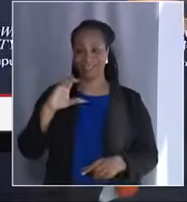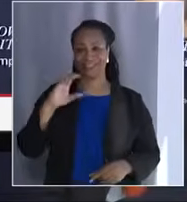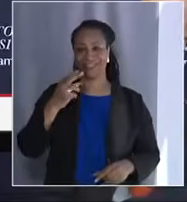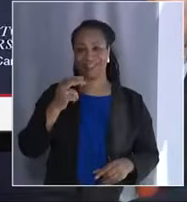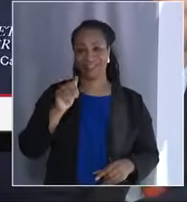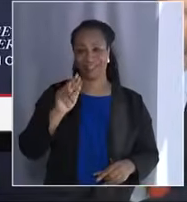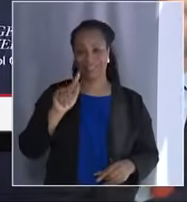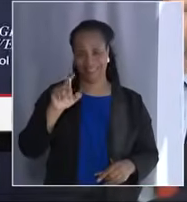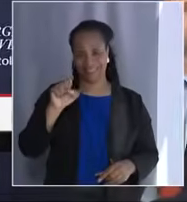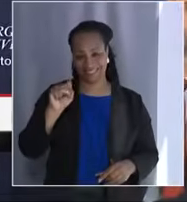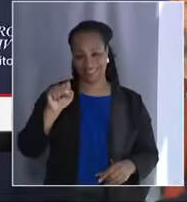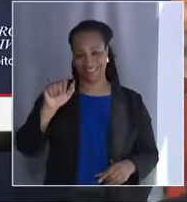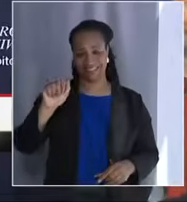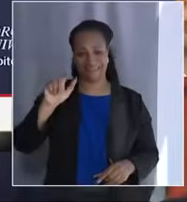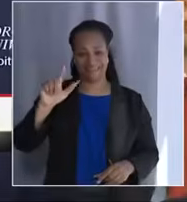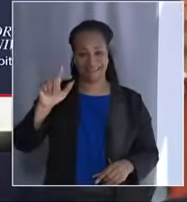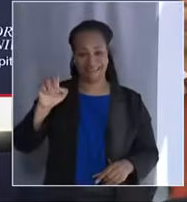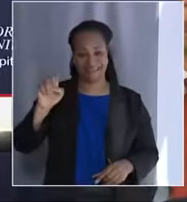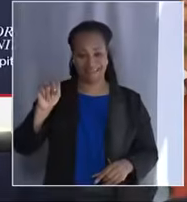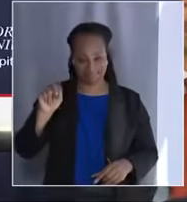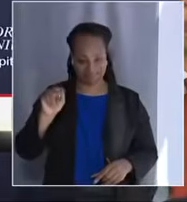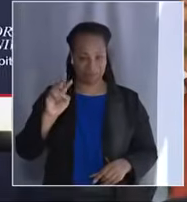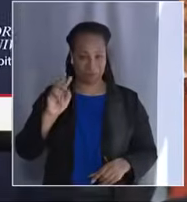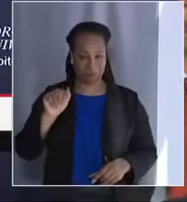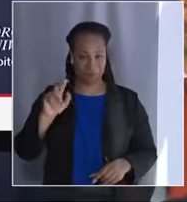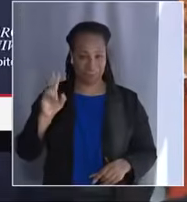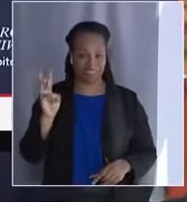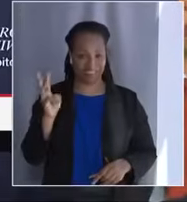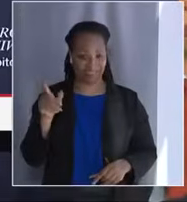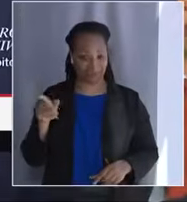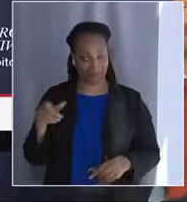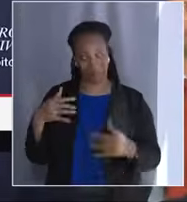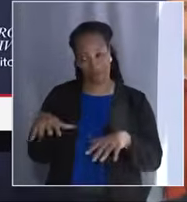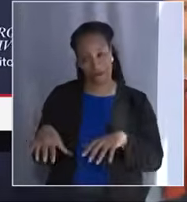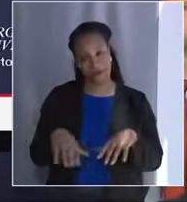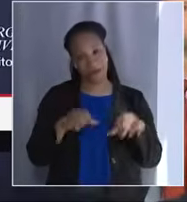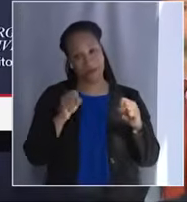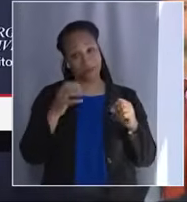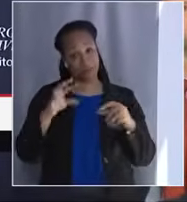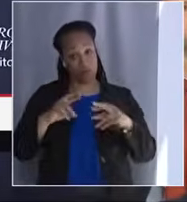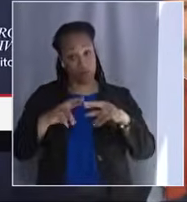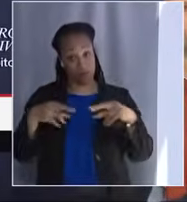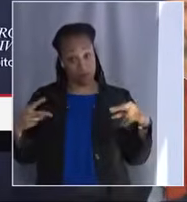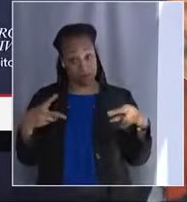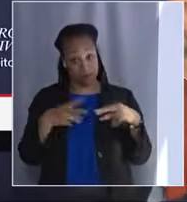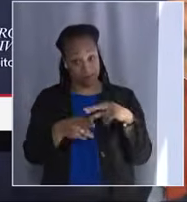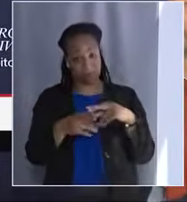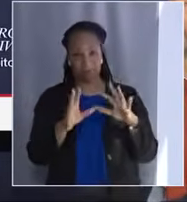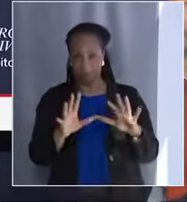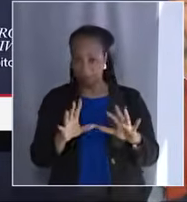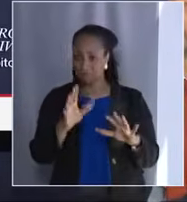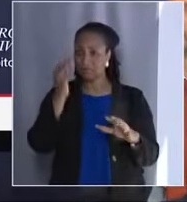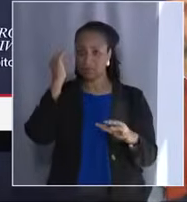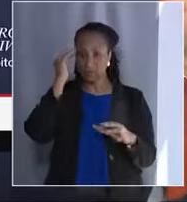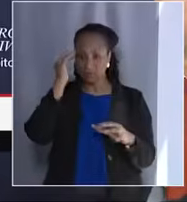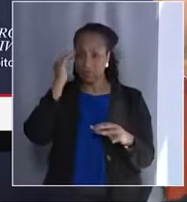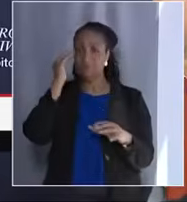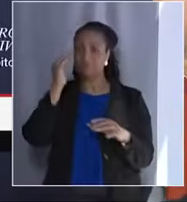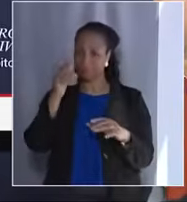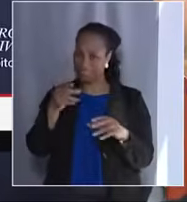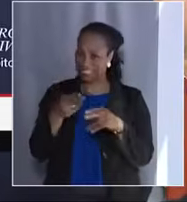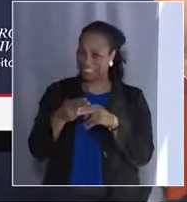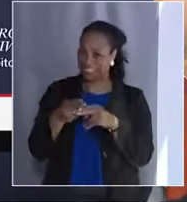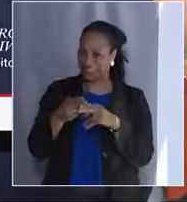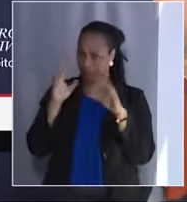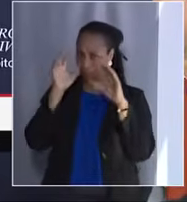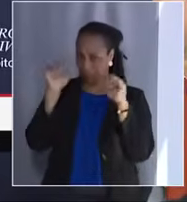And I want to acknowledge interim President Groves, and acknowledge, is the president-elect here?